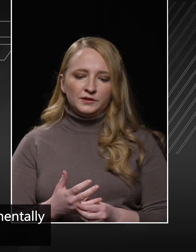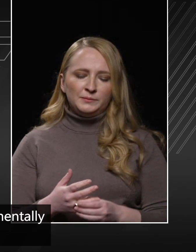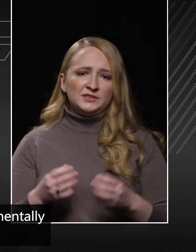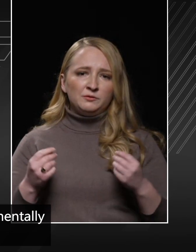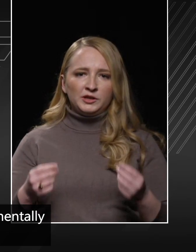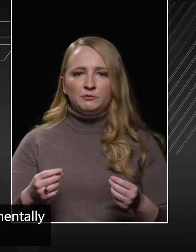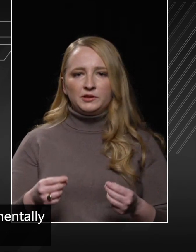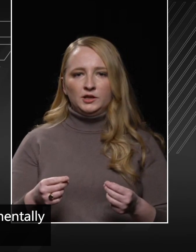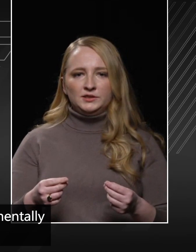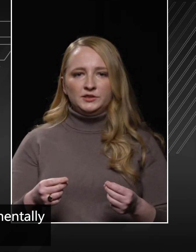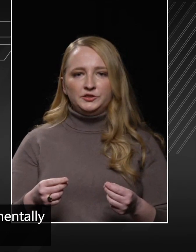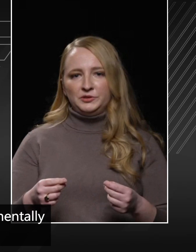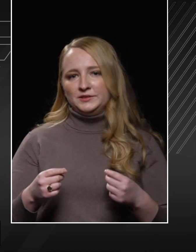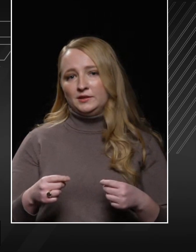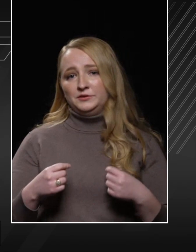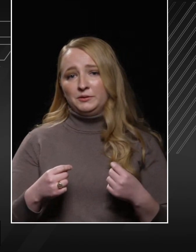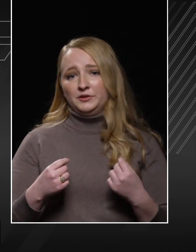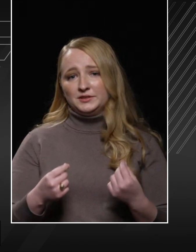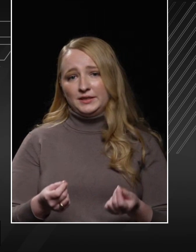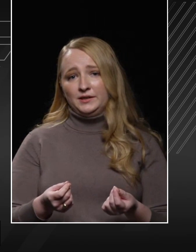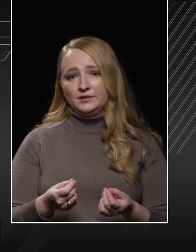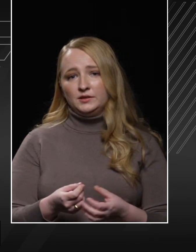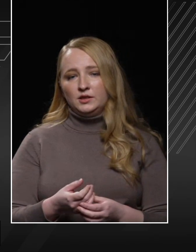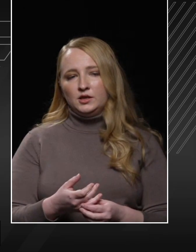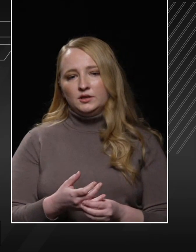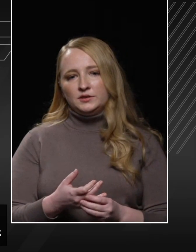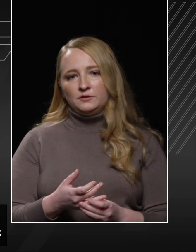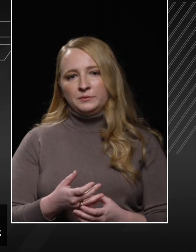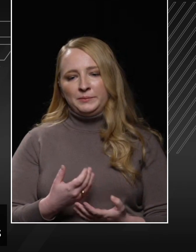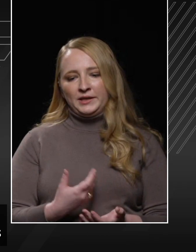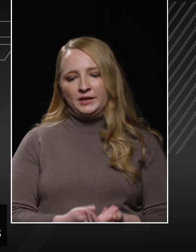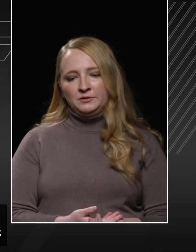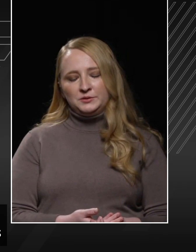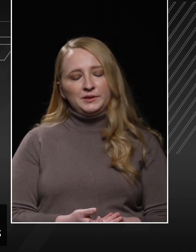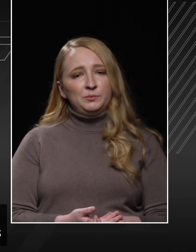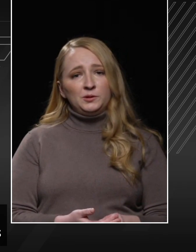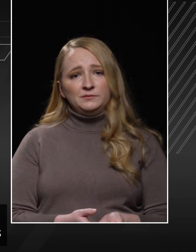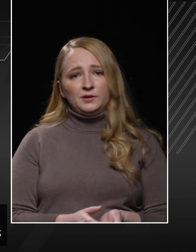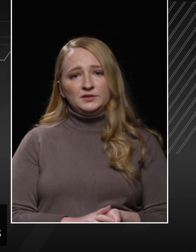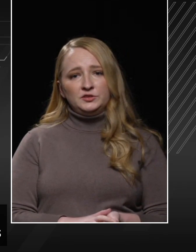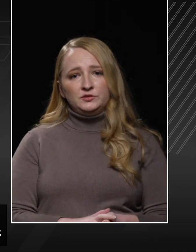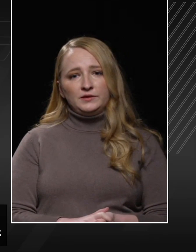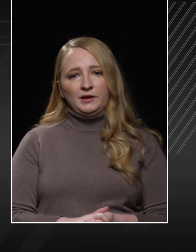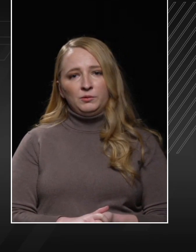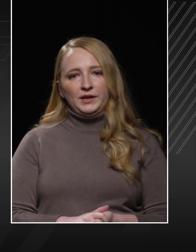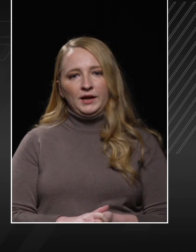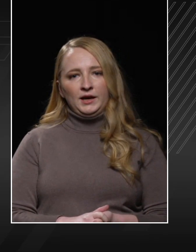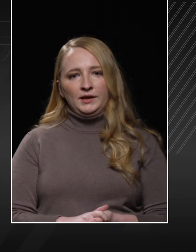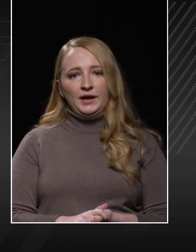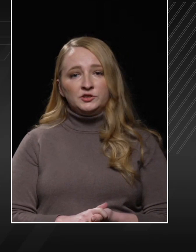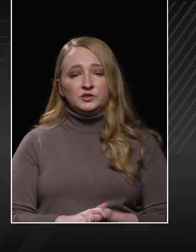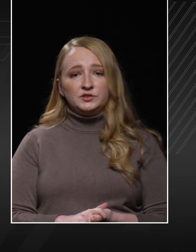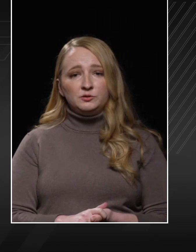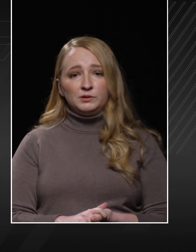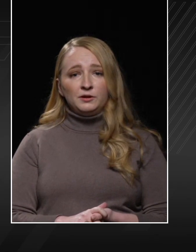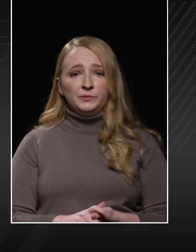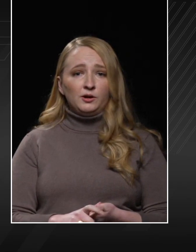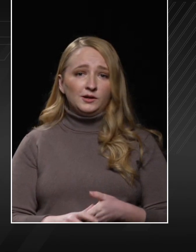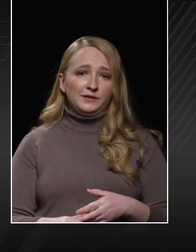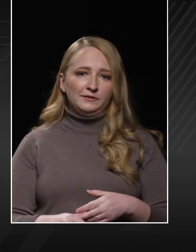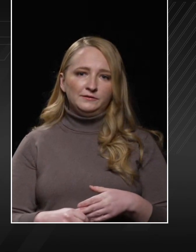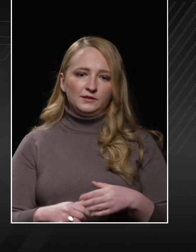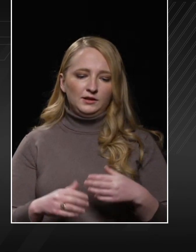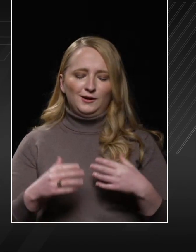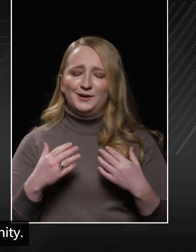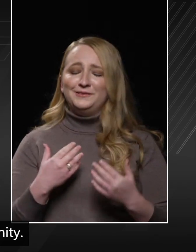you're fundamentally working with content you yourself don't understand. So from the beginning, it was really important for us that we had actors who were from